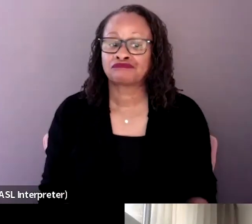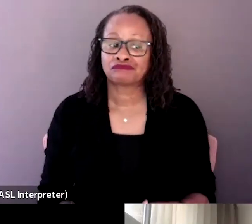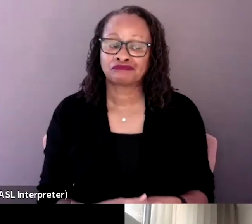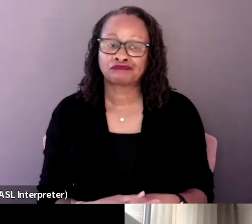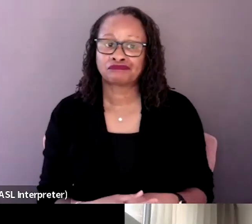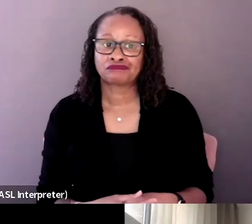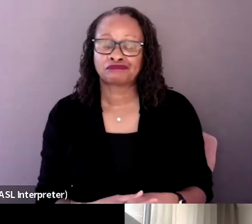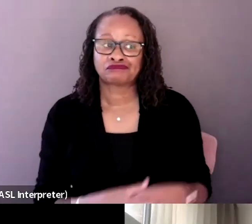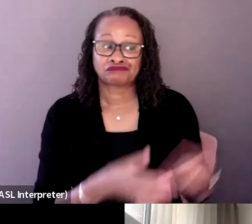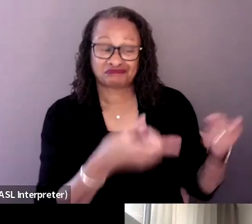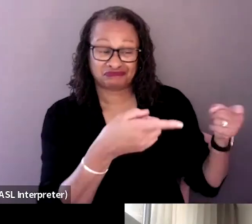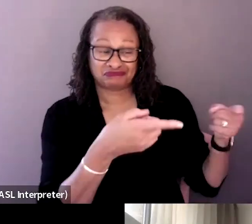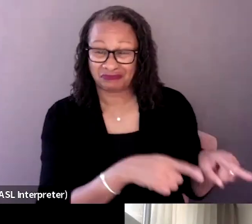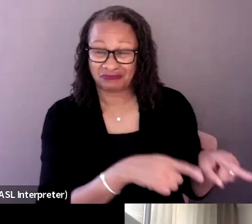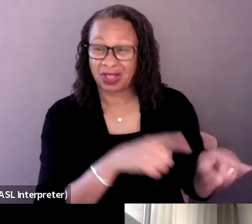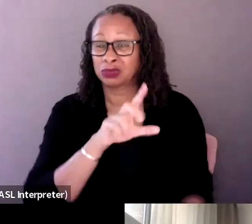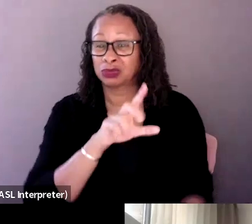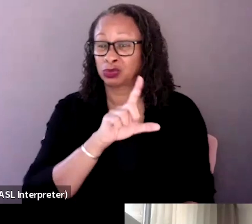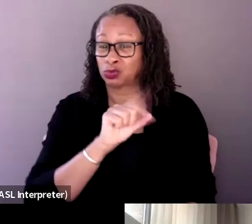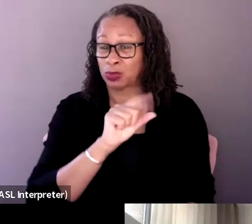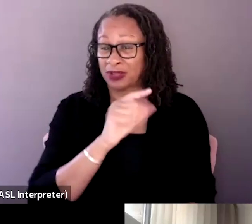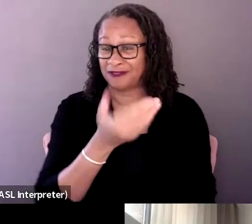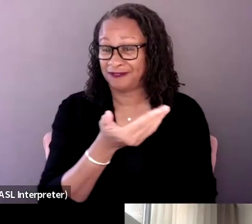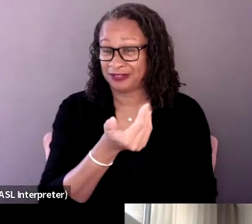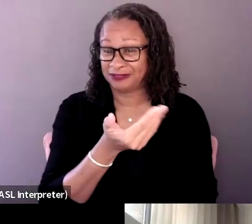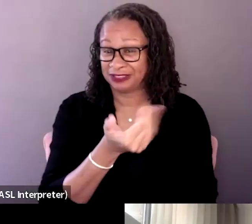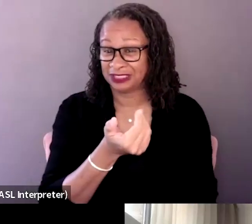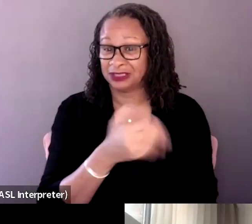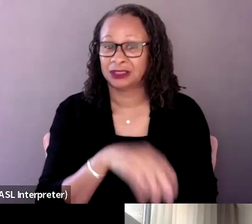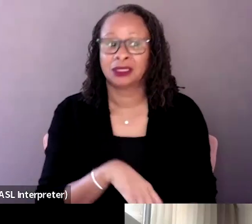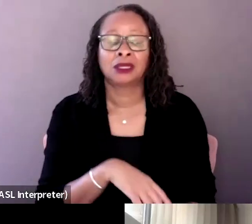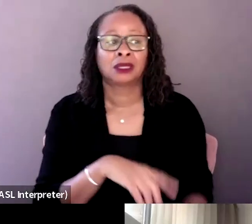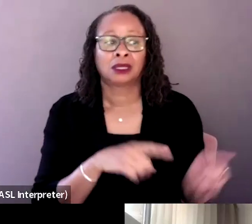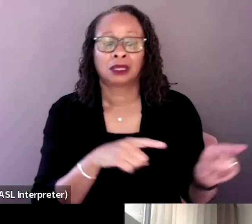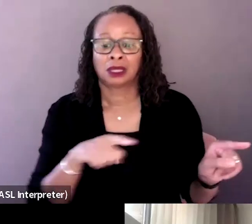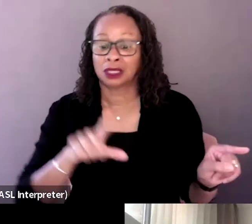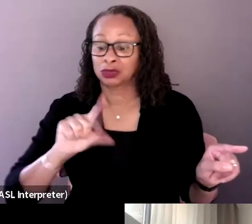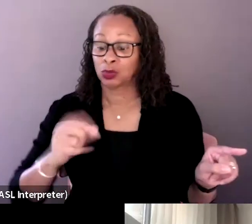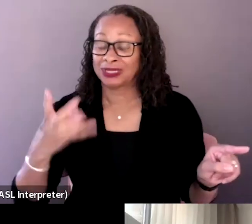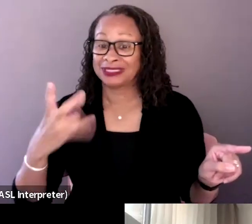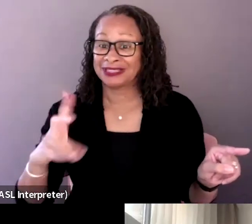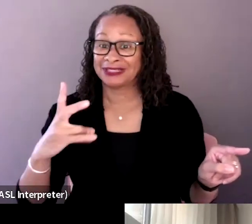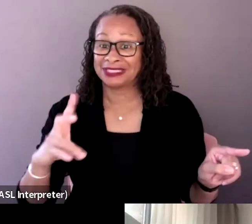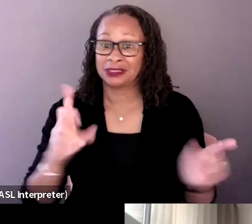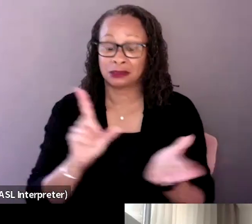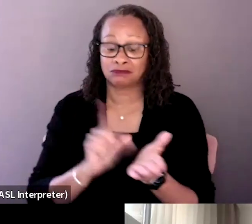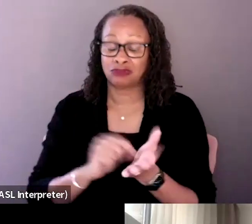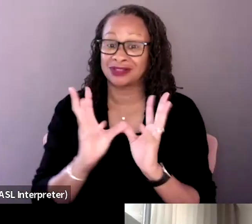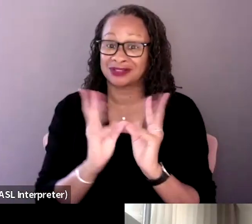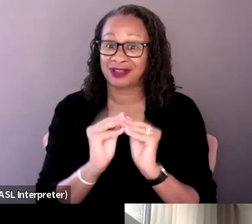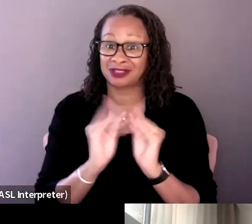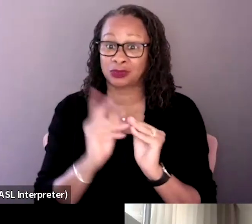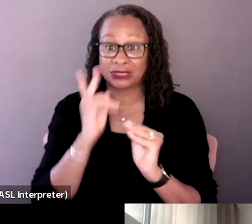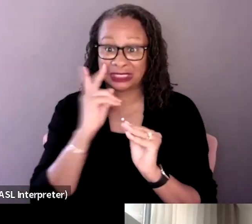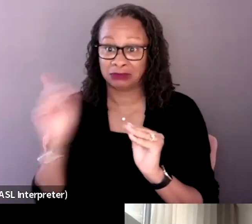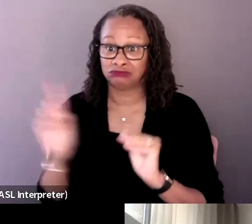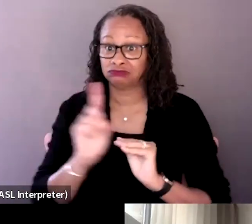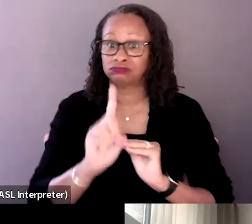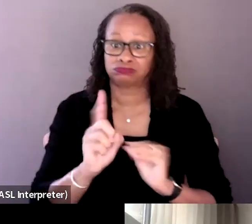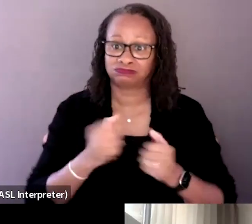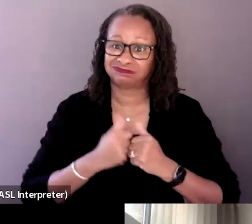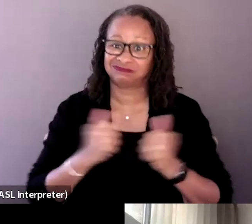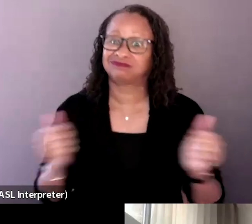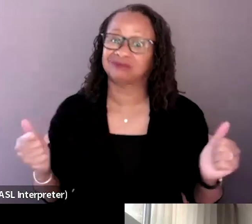in 2015, and in the 2017 press conference that we see in the film, you talk